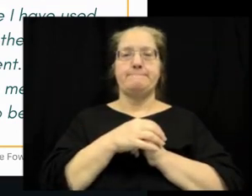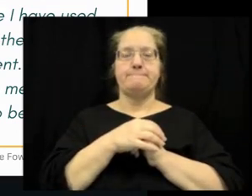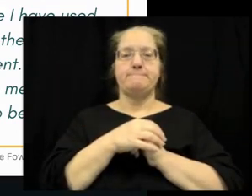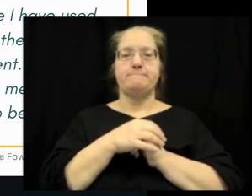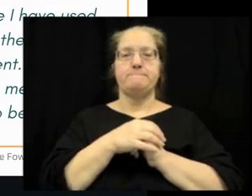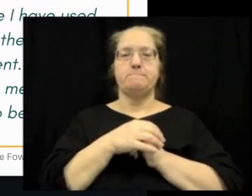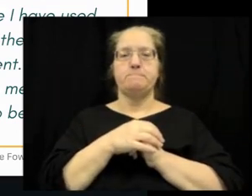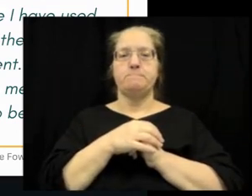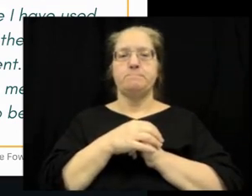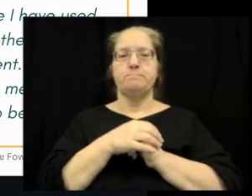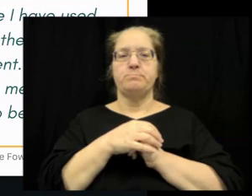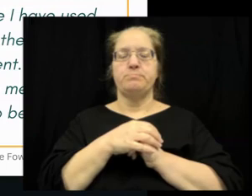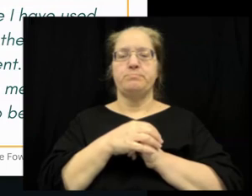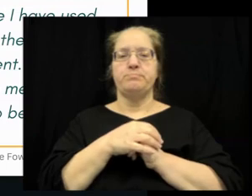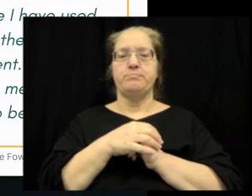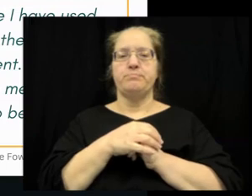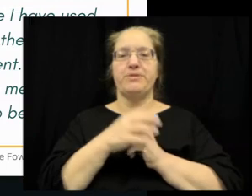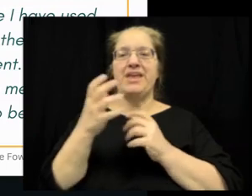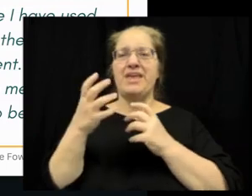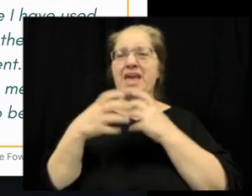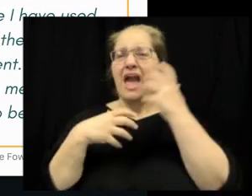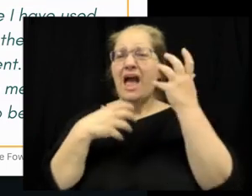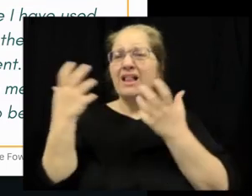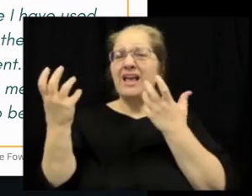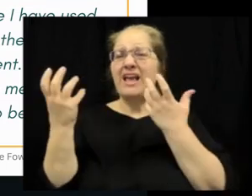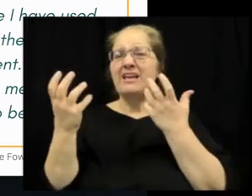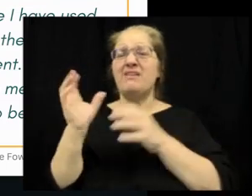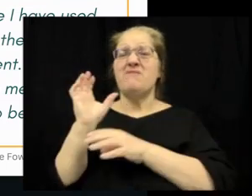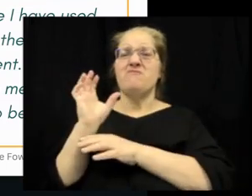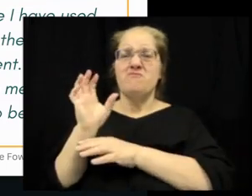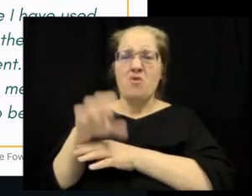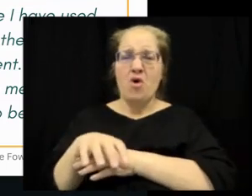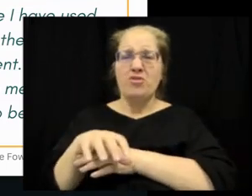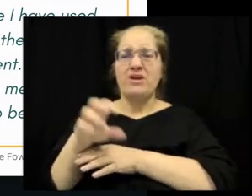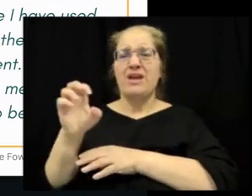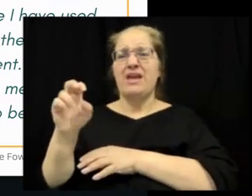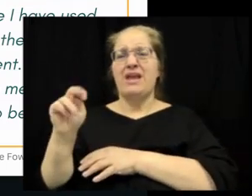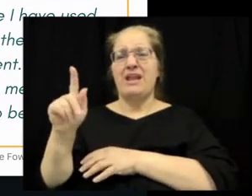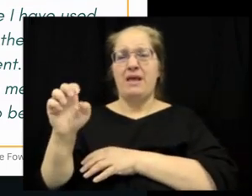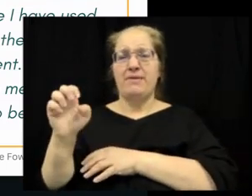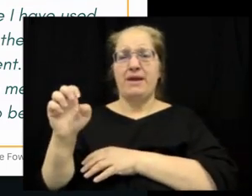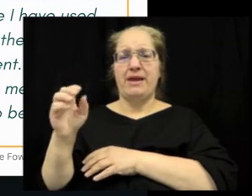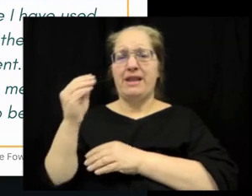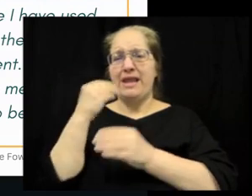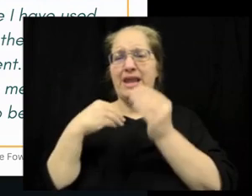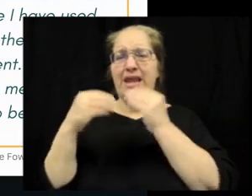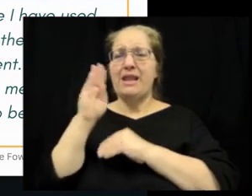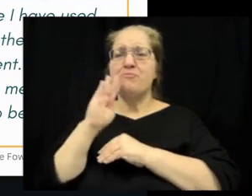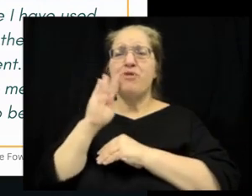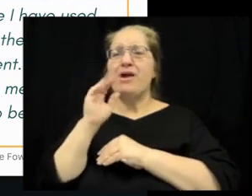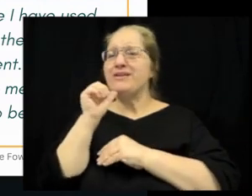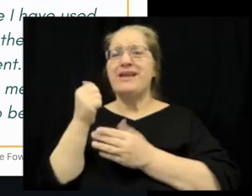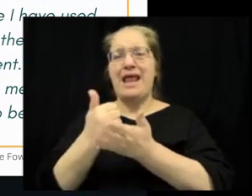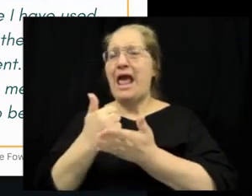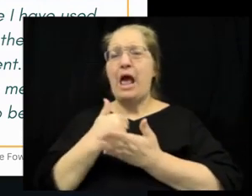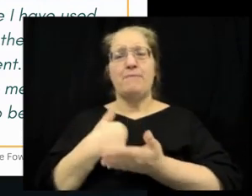refusal. All right, so yelling, using force, enabling, and eating a pan of brownies didn't help me get